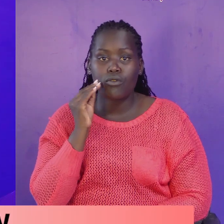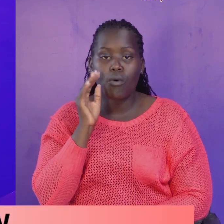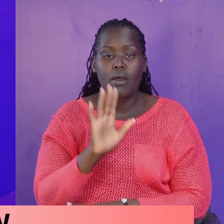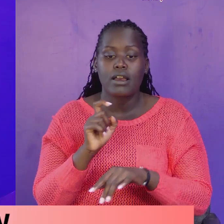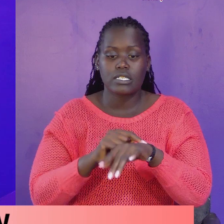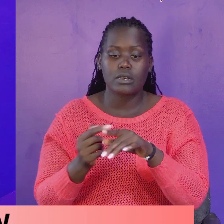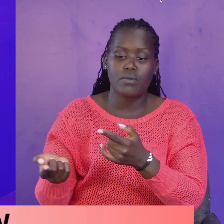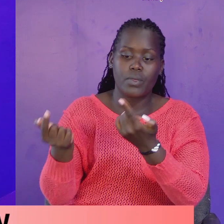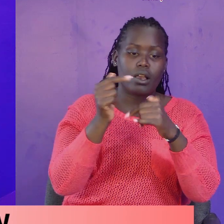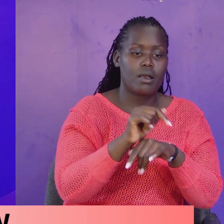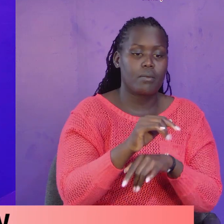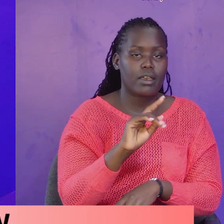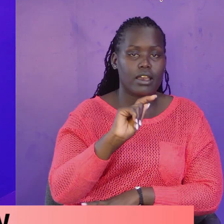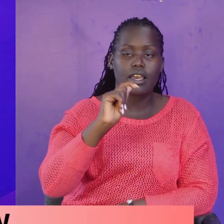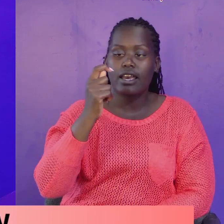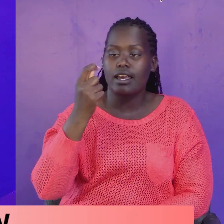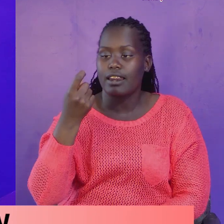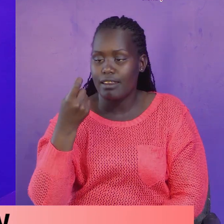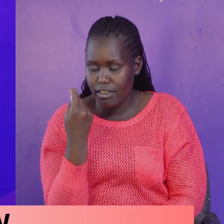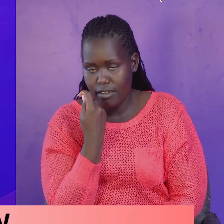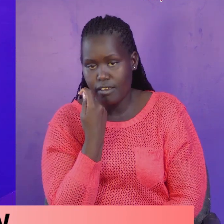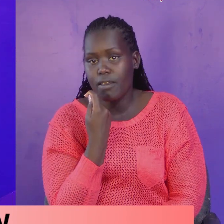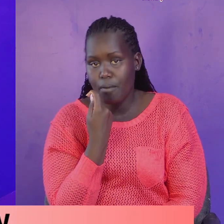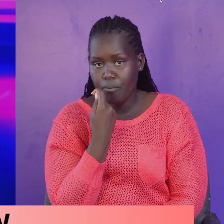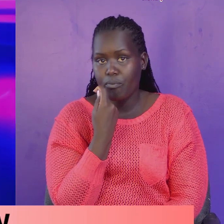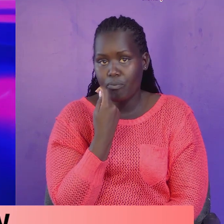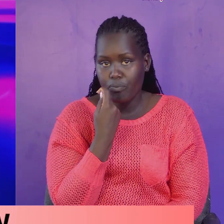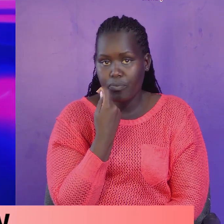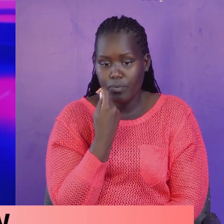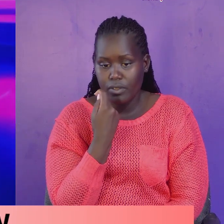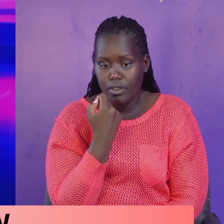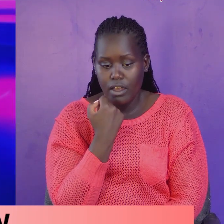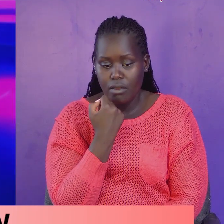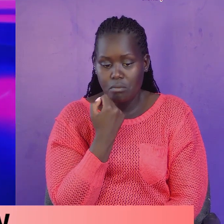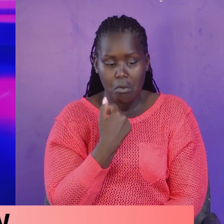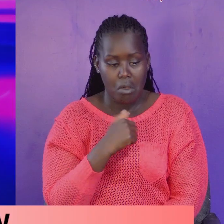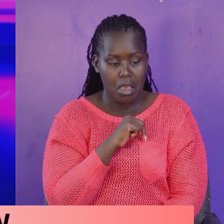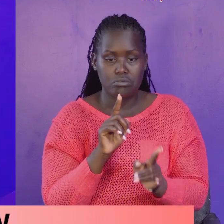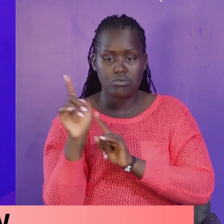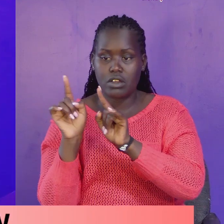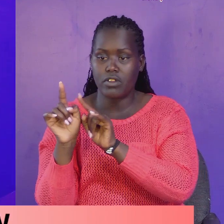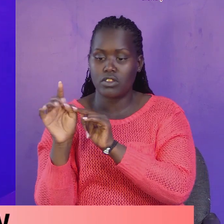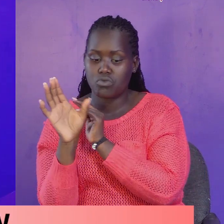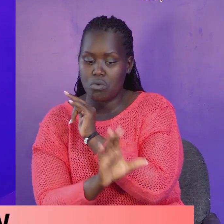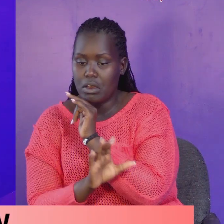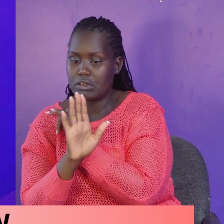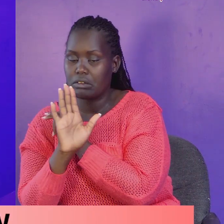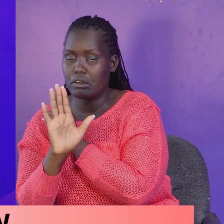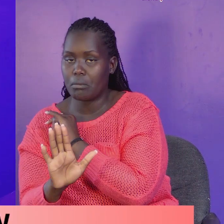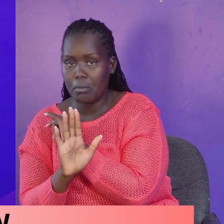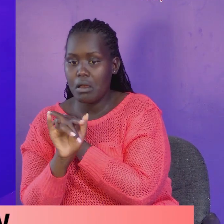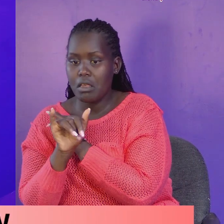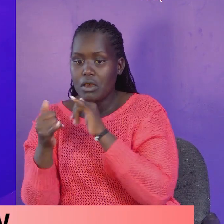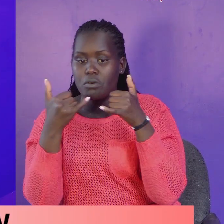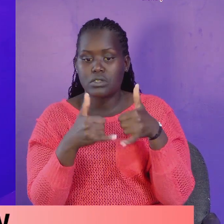Kenya. We are playing them. No, we are traveling there. We are traveling to their country. That will be